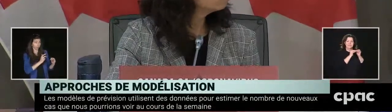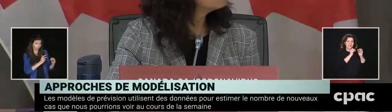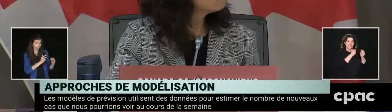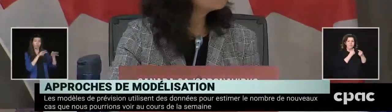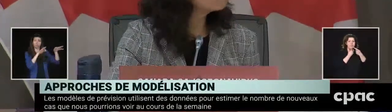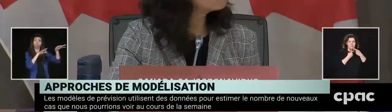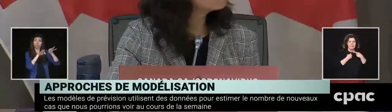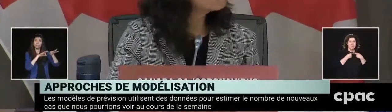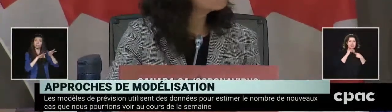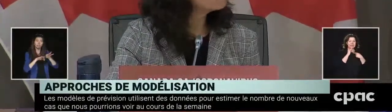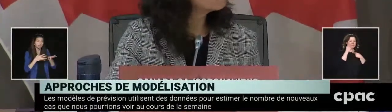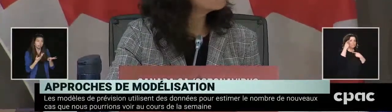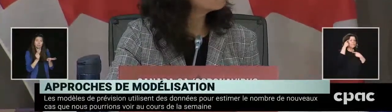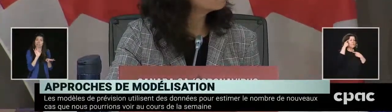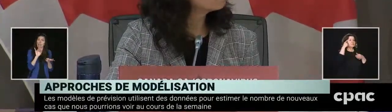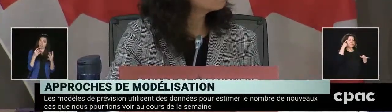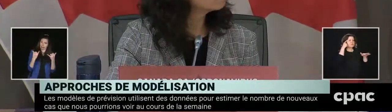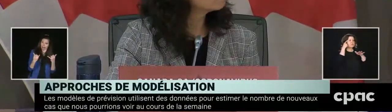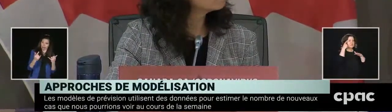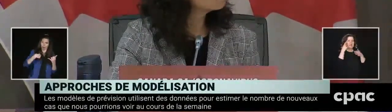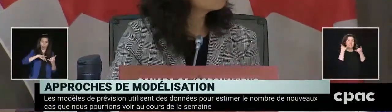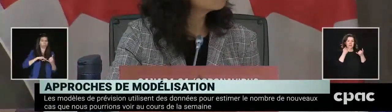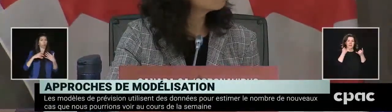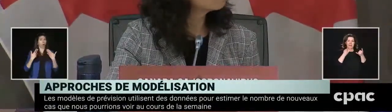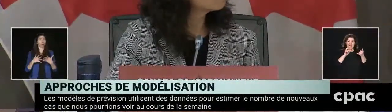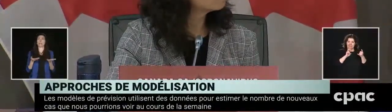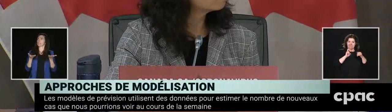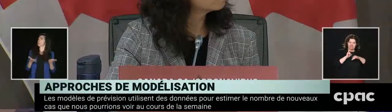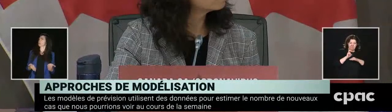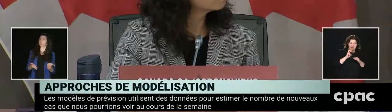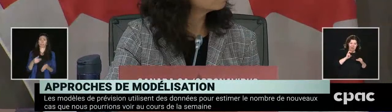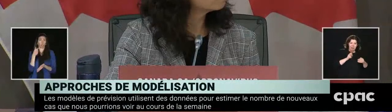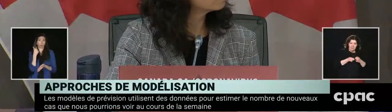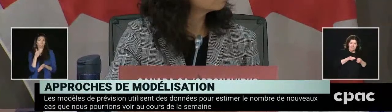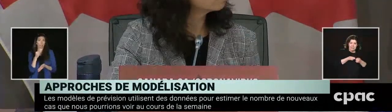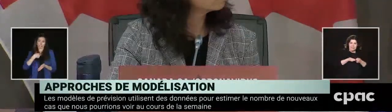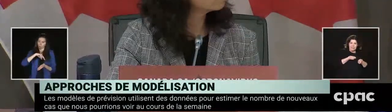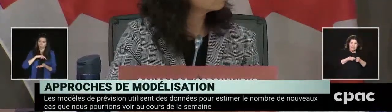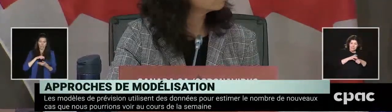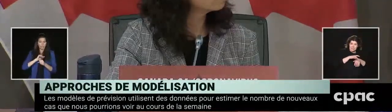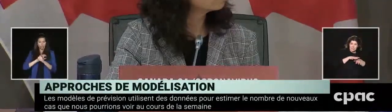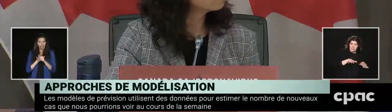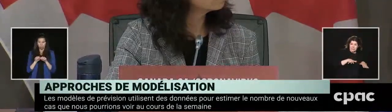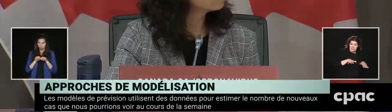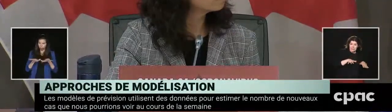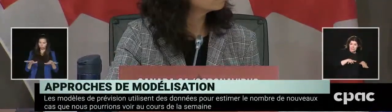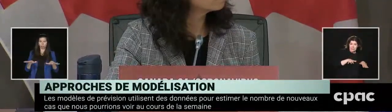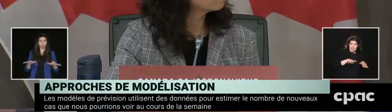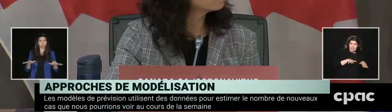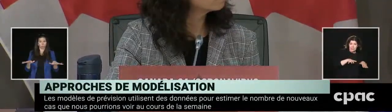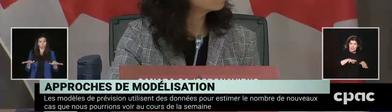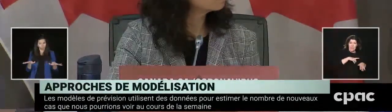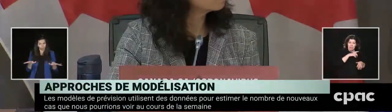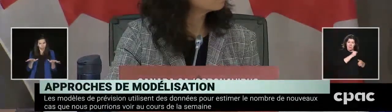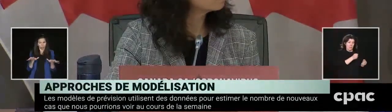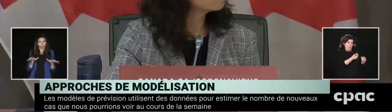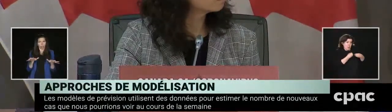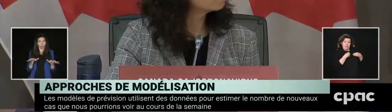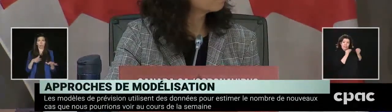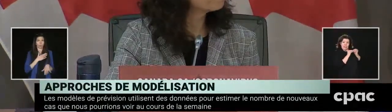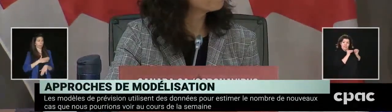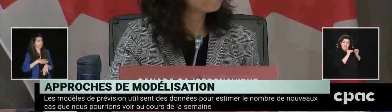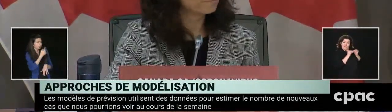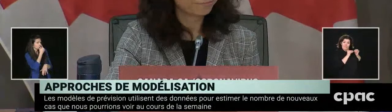zone of controlling the epidemic? So can you give me the numbers for the 10%? Because I can calculate